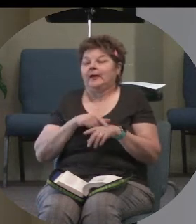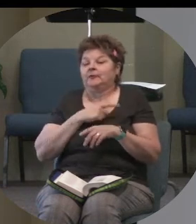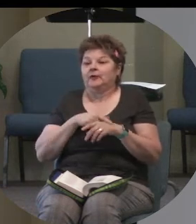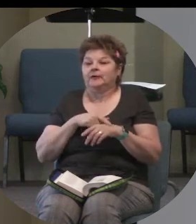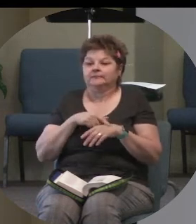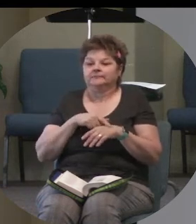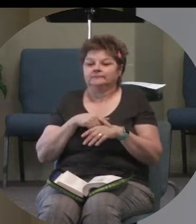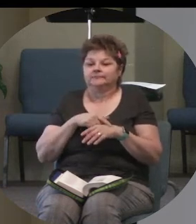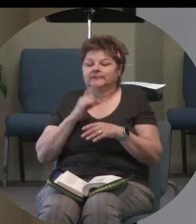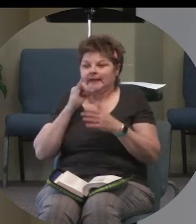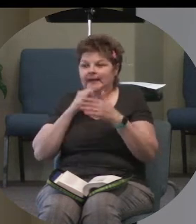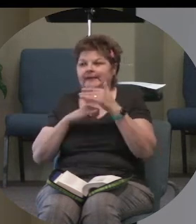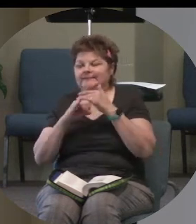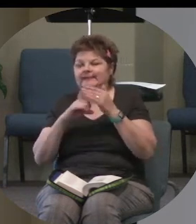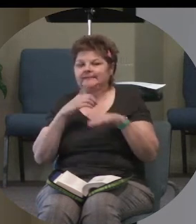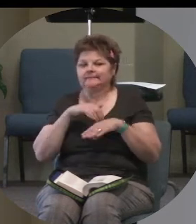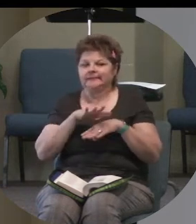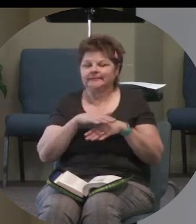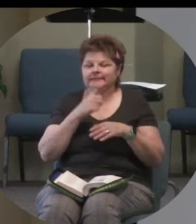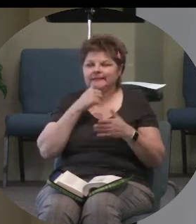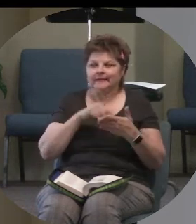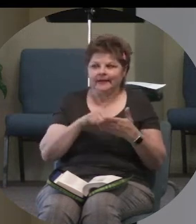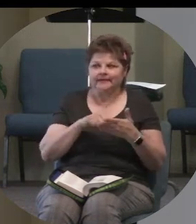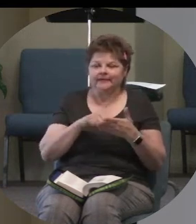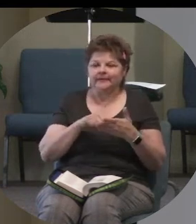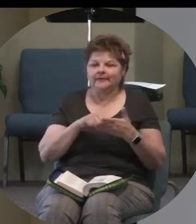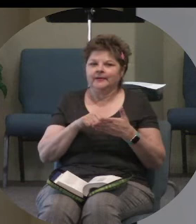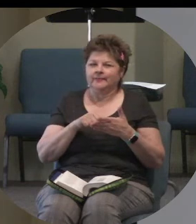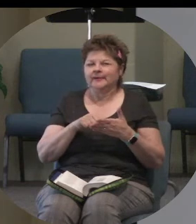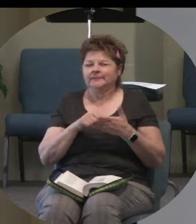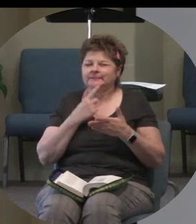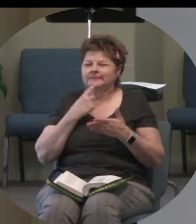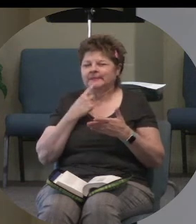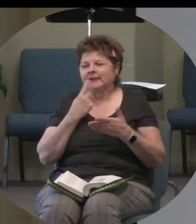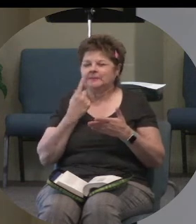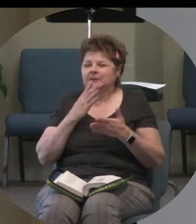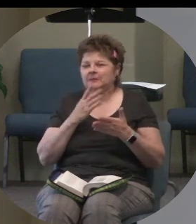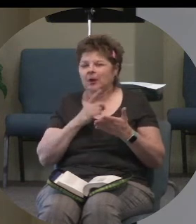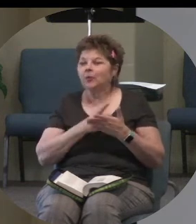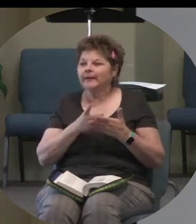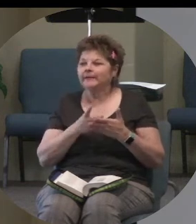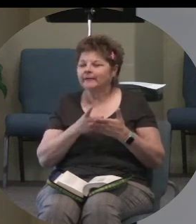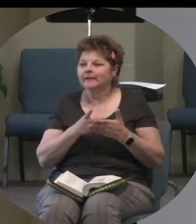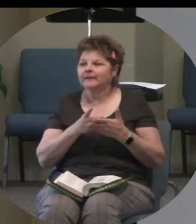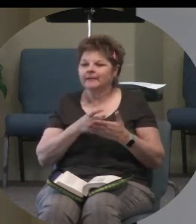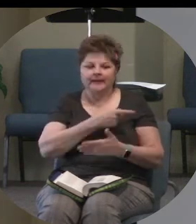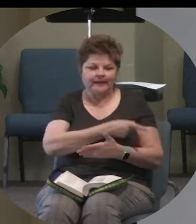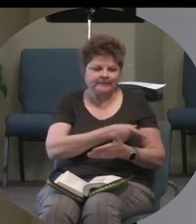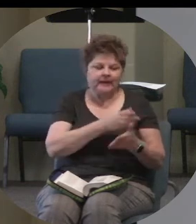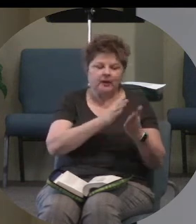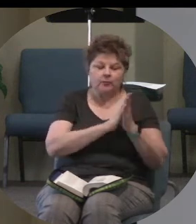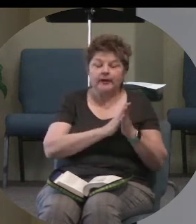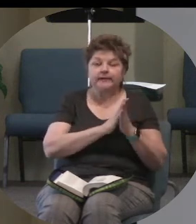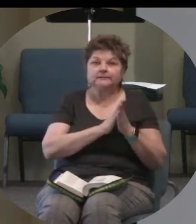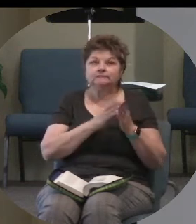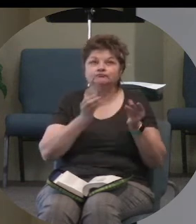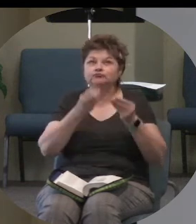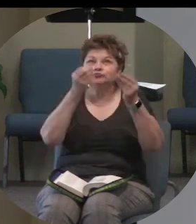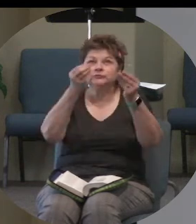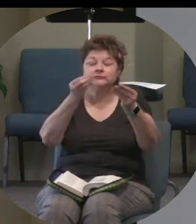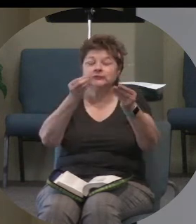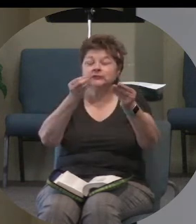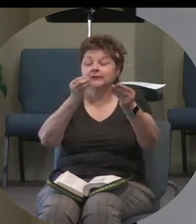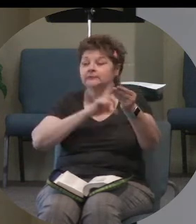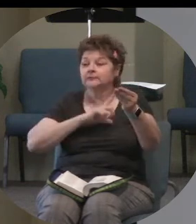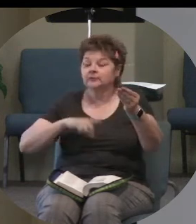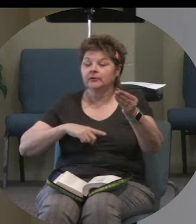him, but I'm going to give it within a week, right? Hezekiah prays, lays this letter out, and I imagine he was praying